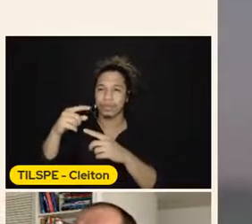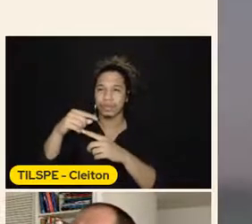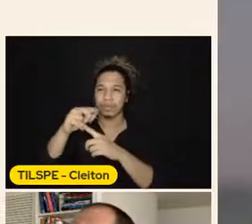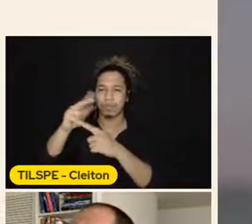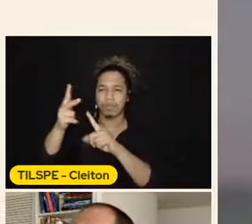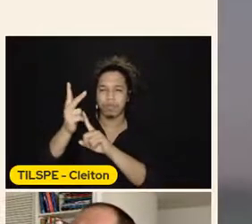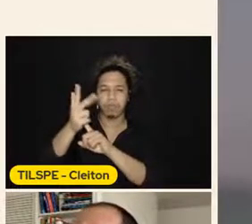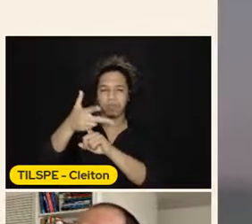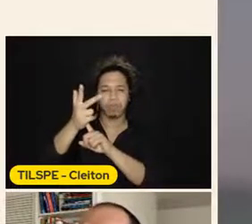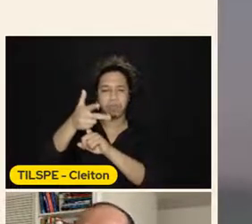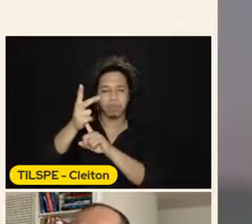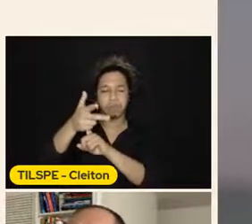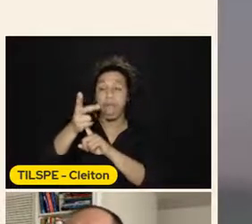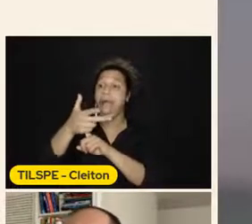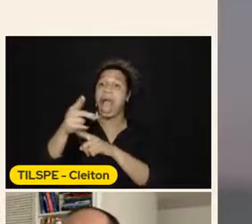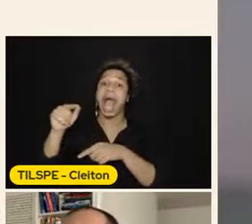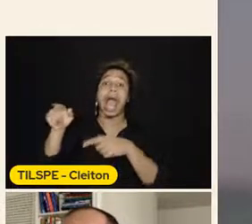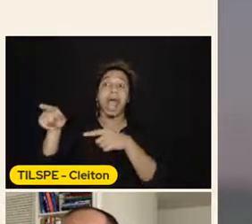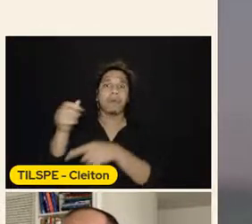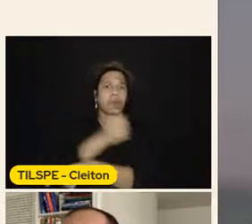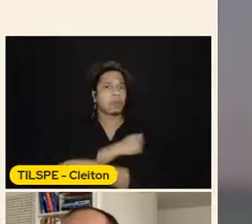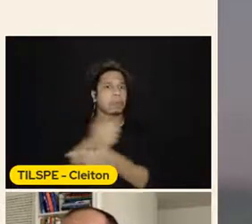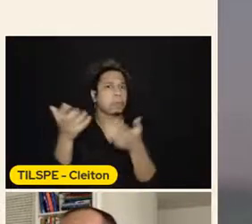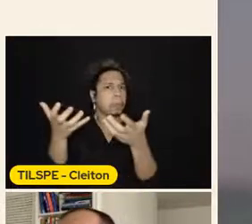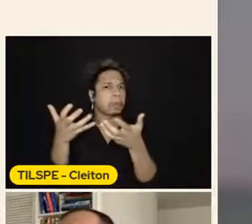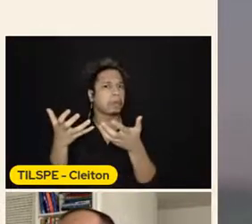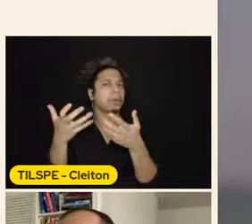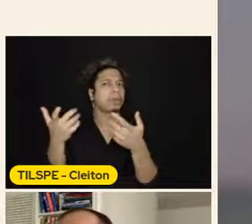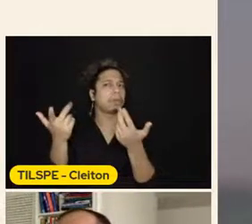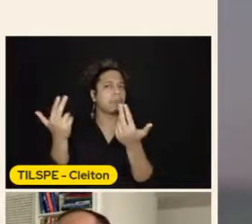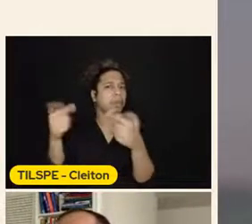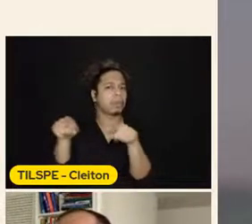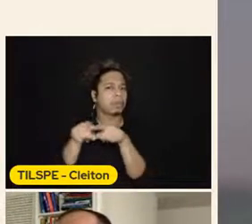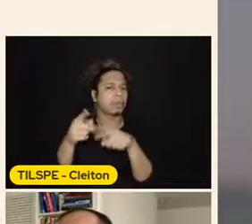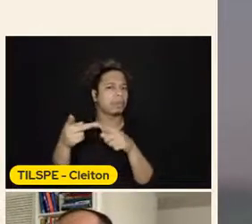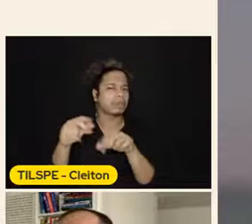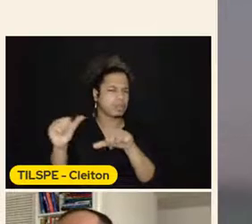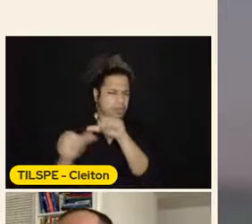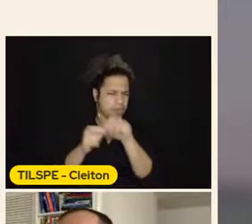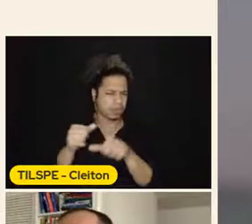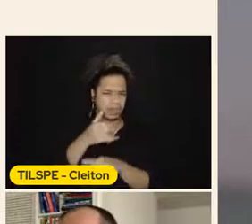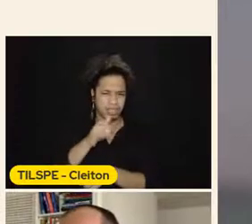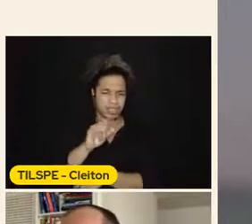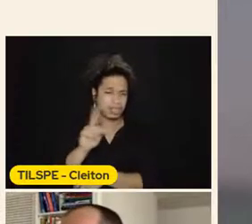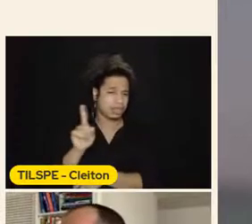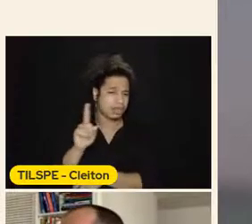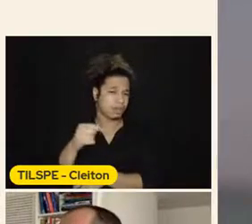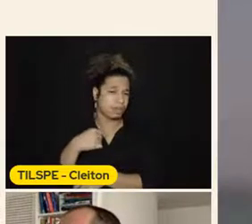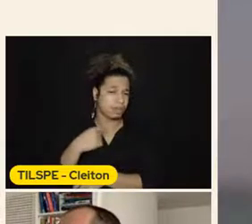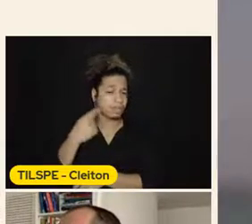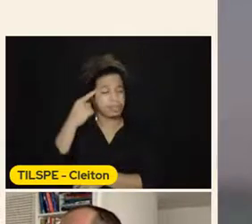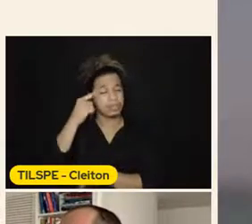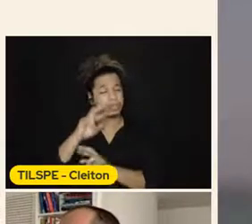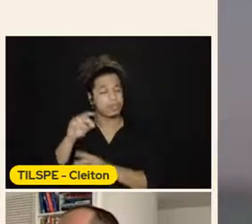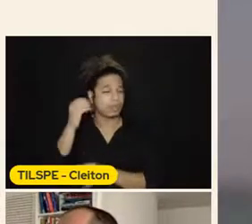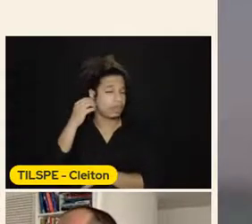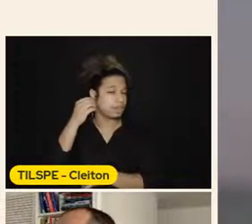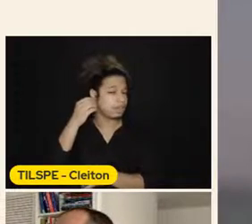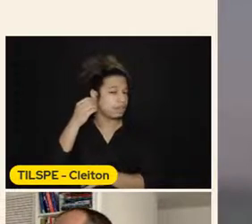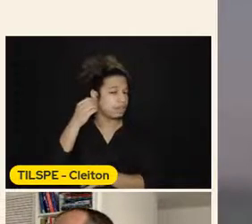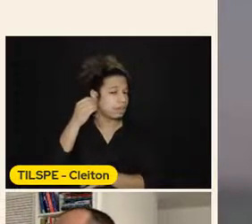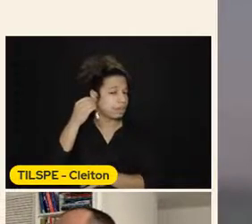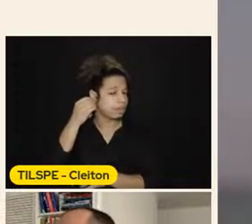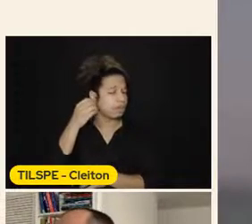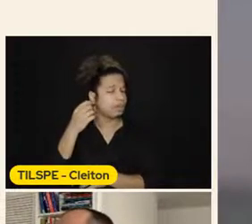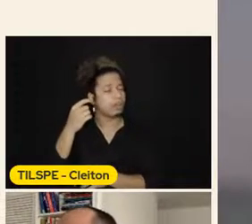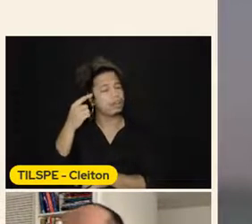as well. But it wasn't really a way of transforming energy. She thought about a windmill differently. She said, you know,